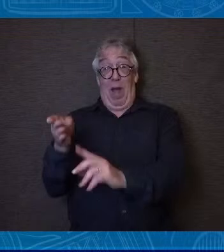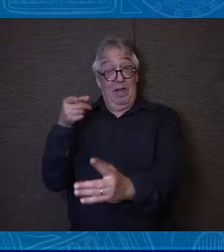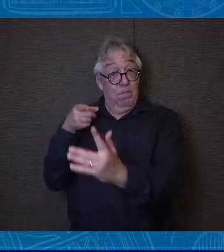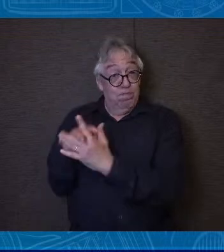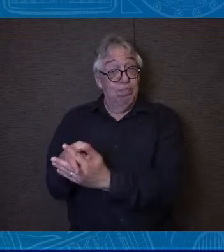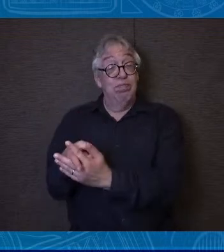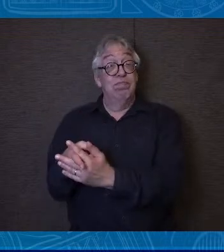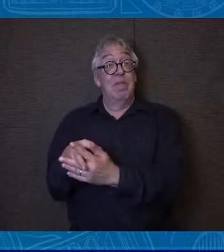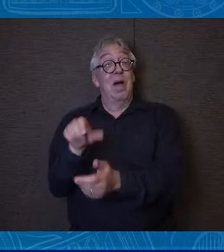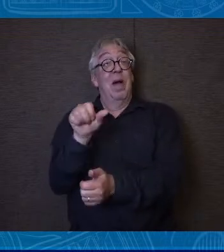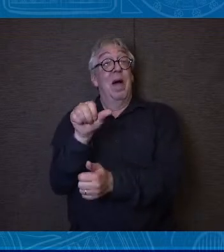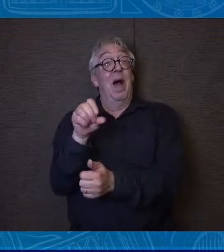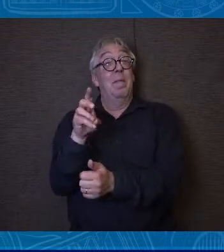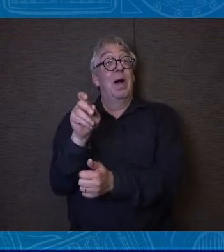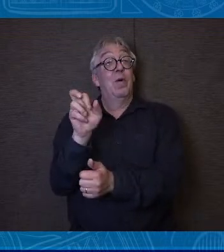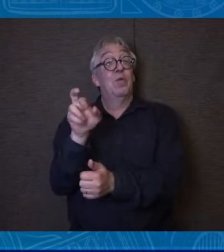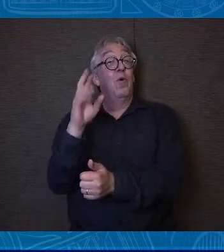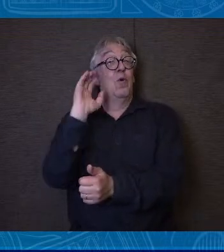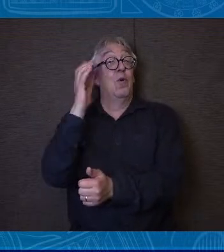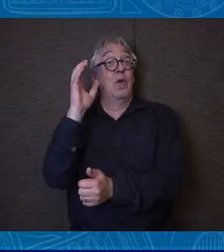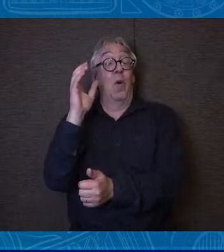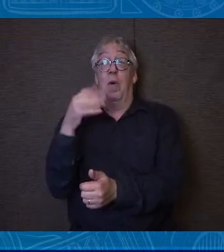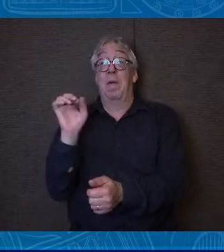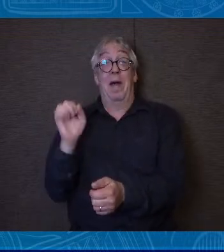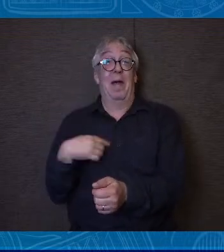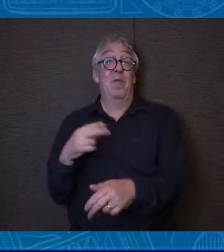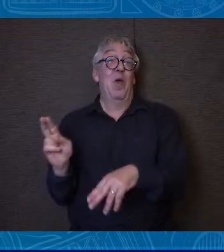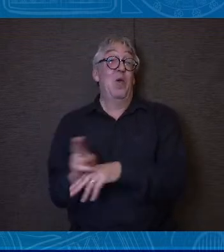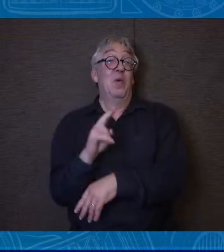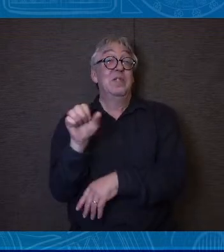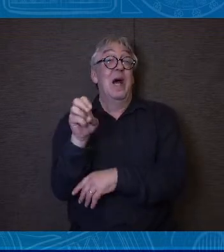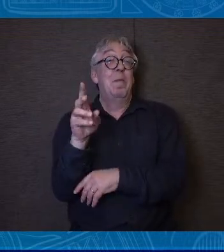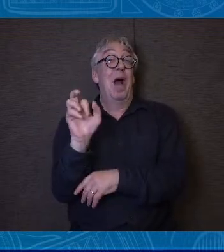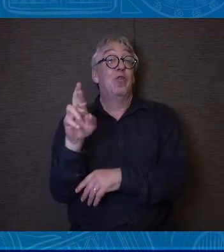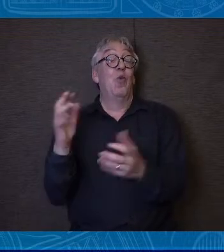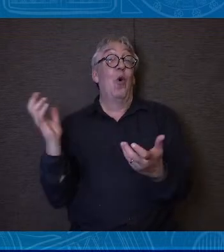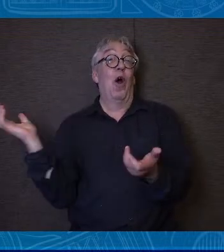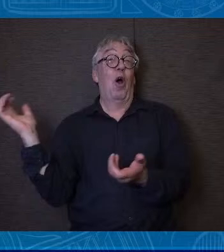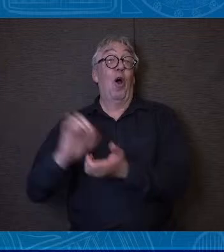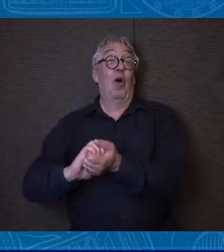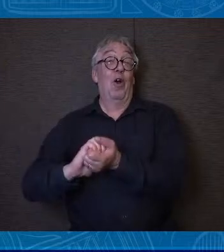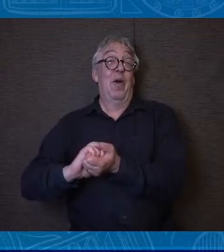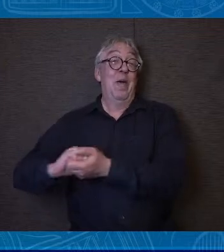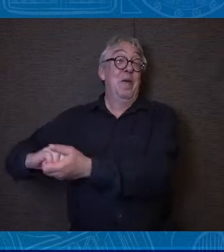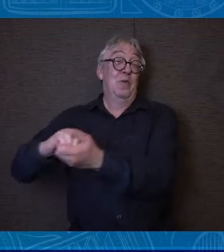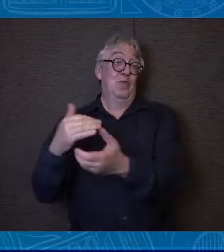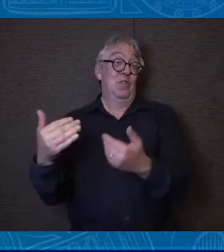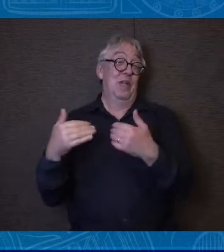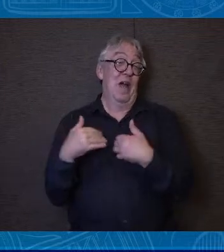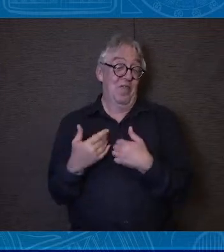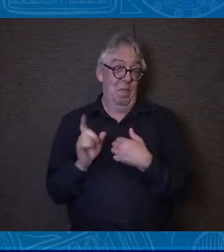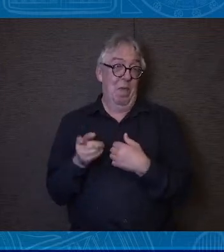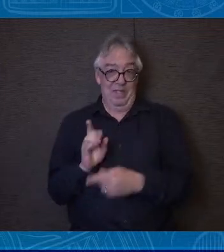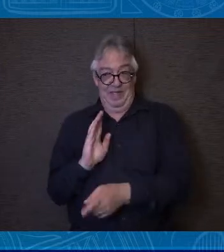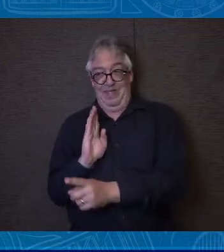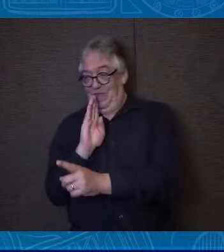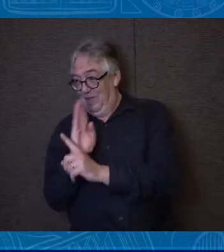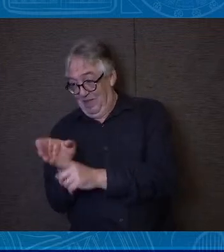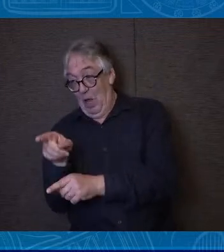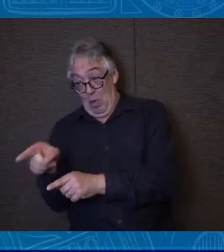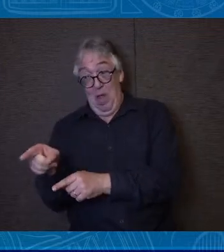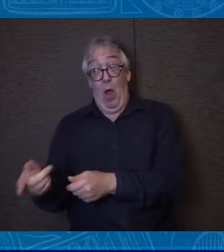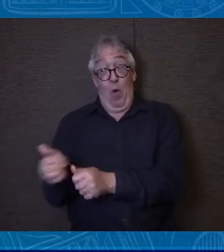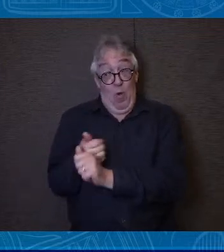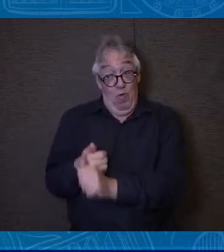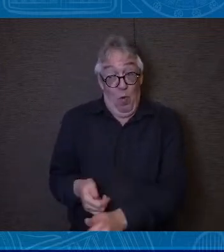a protocol by working through the amateur clubs that are on the ground, by getting sure that they are part of the